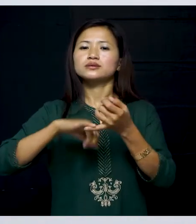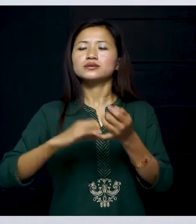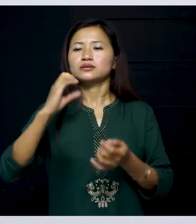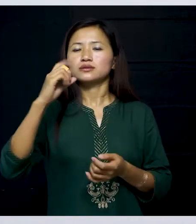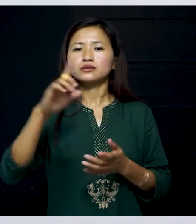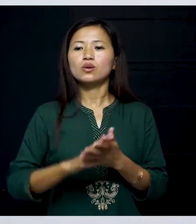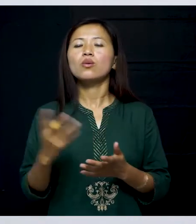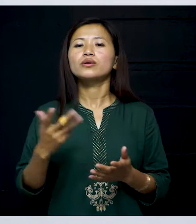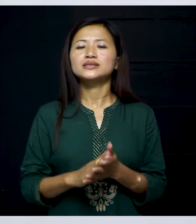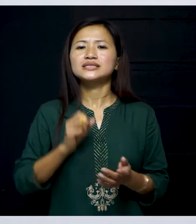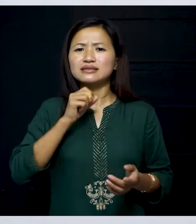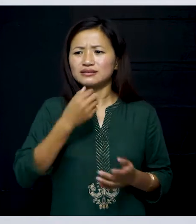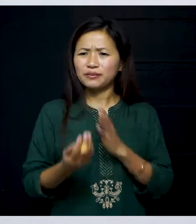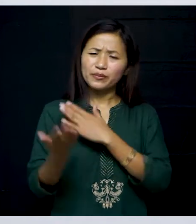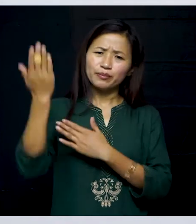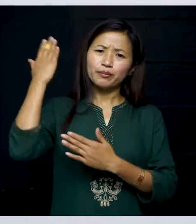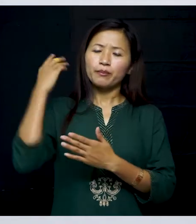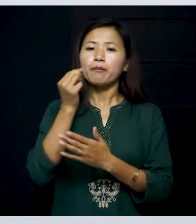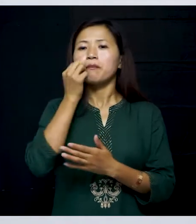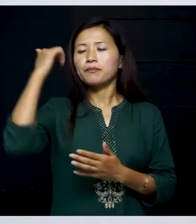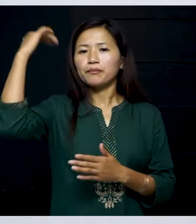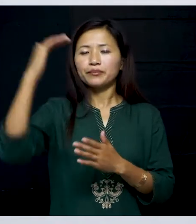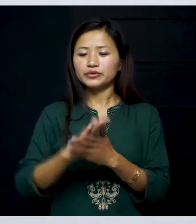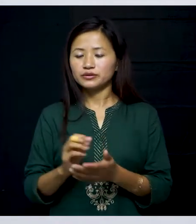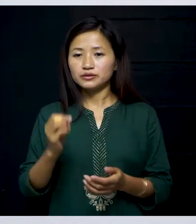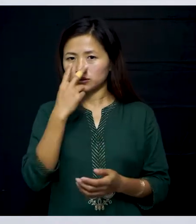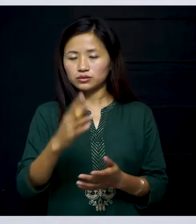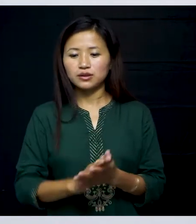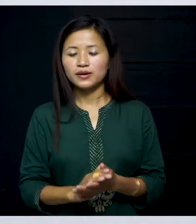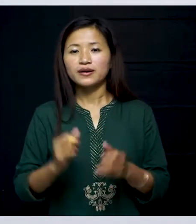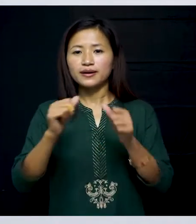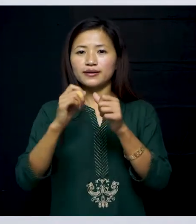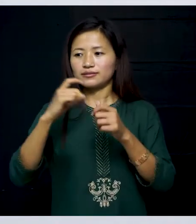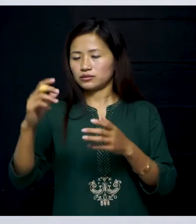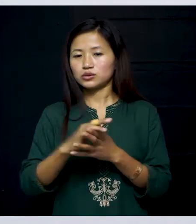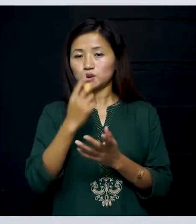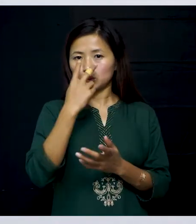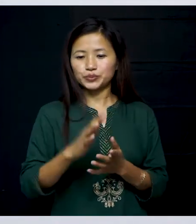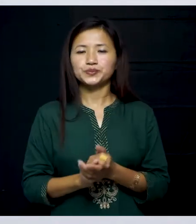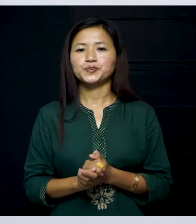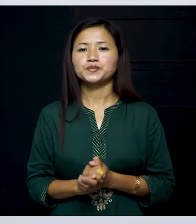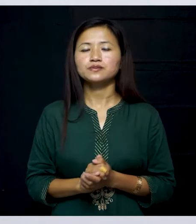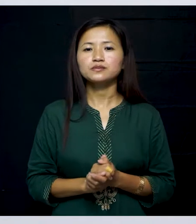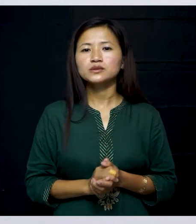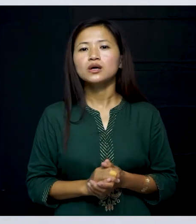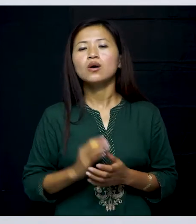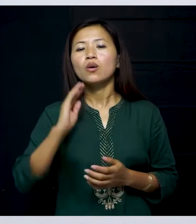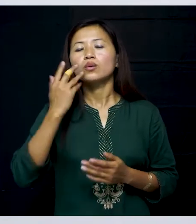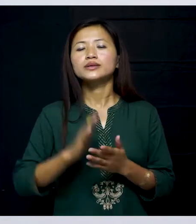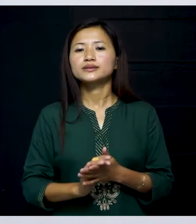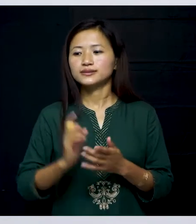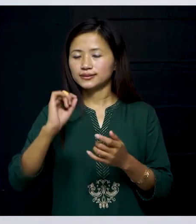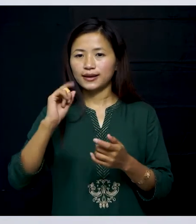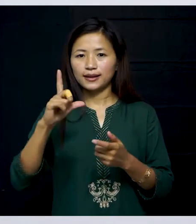how early men discovered fire. They discovered fire by accident. They also saw that when lightning strikes